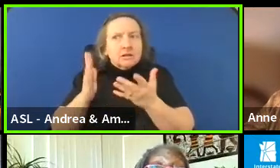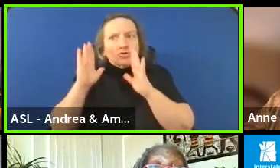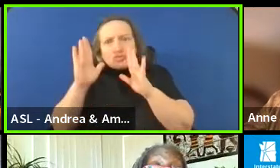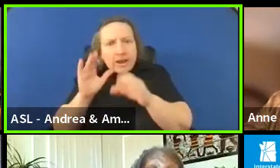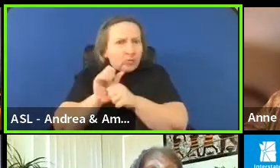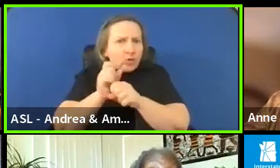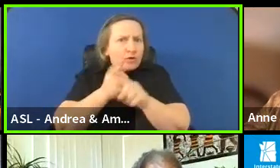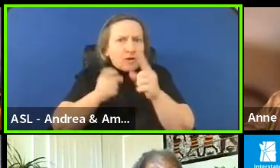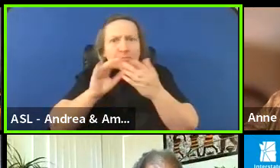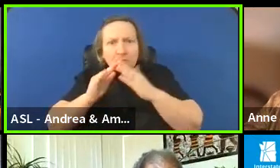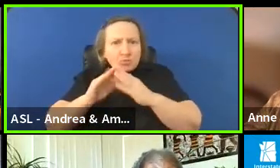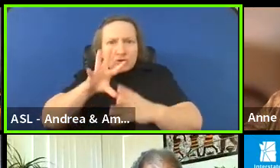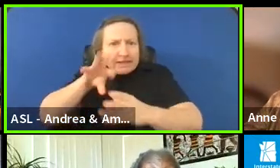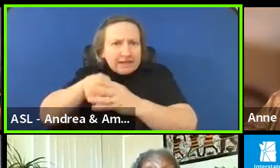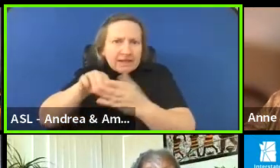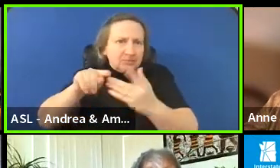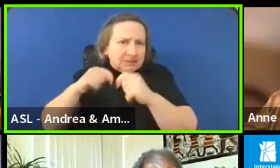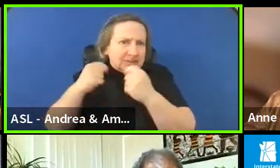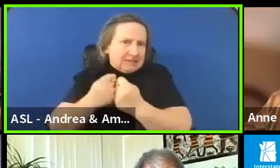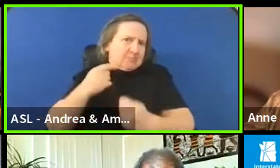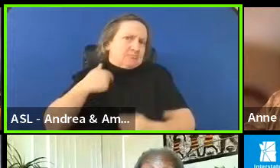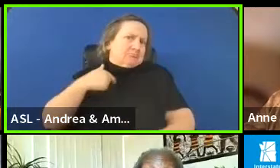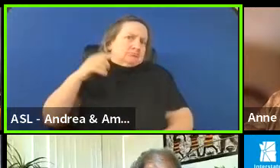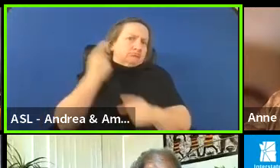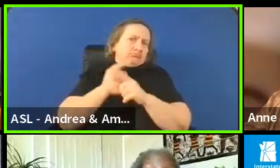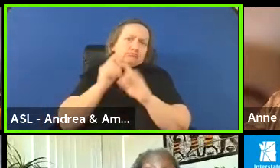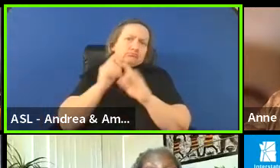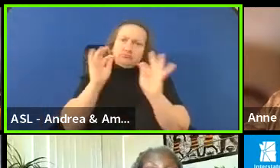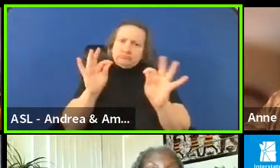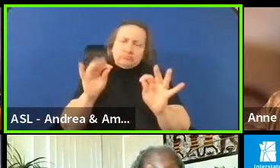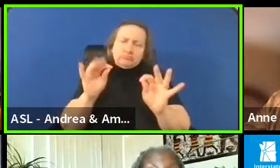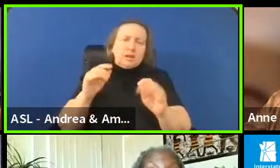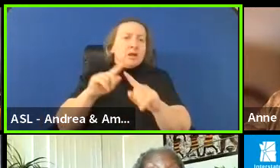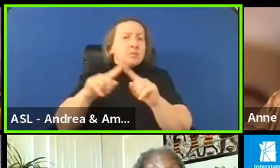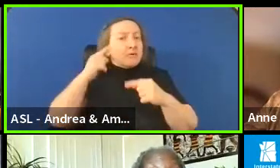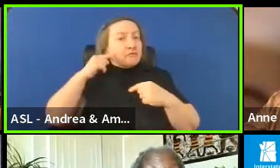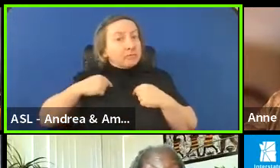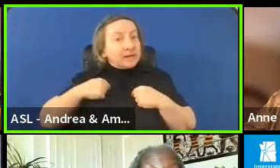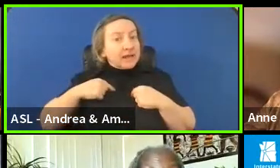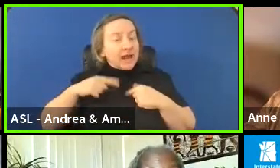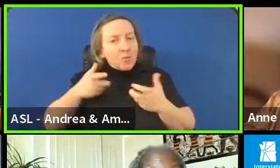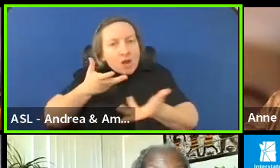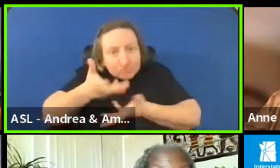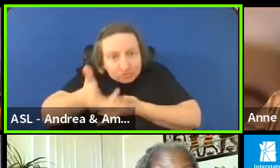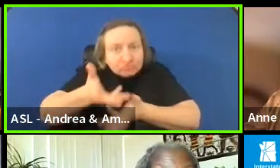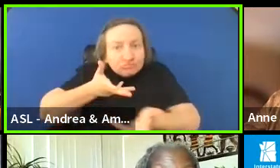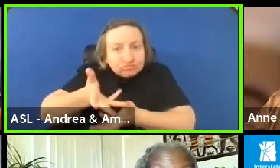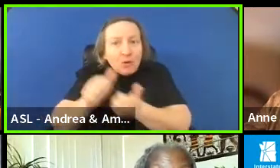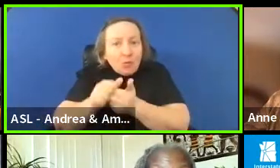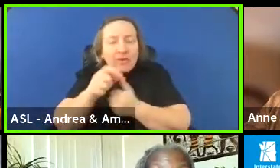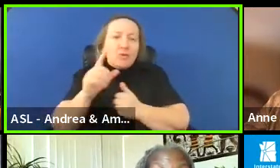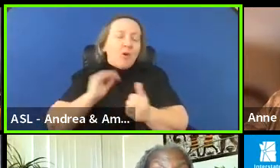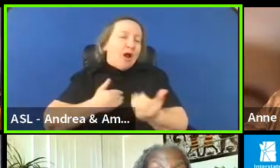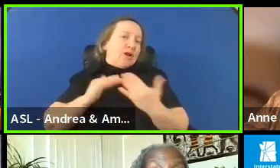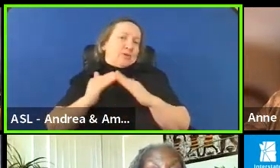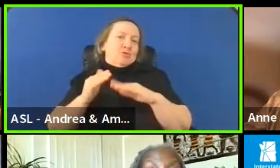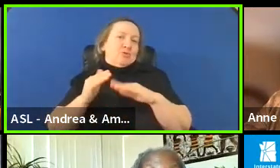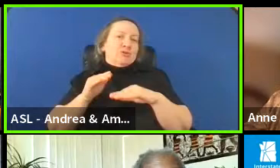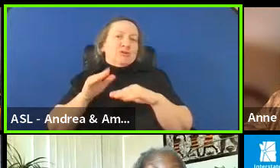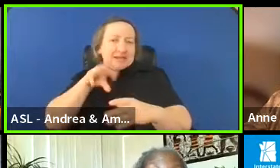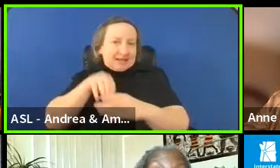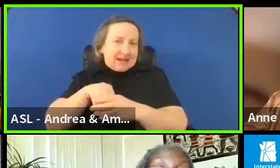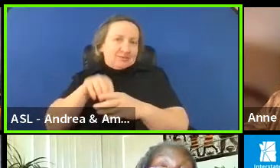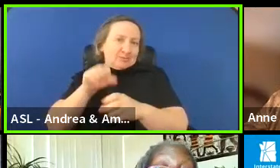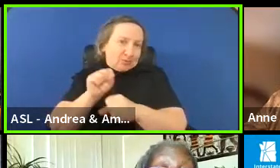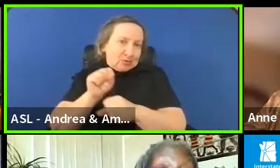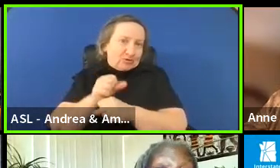right? I just, for me, need to actually be able to engage with you in our community engagement work so that I